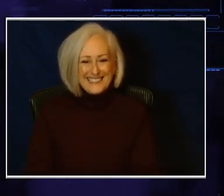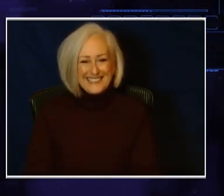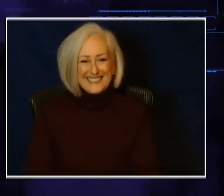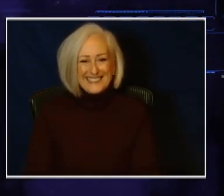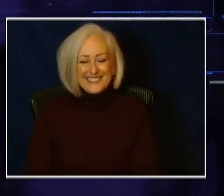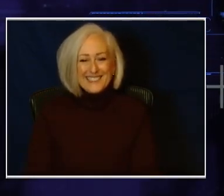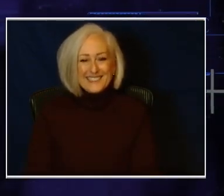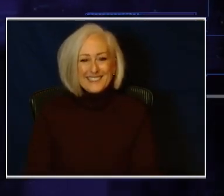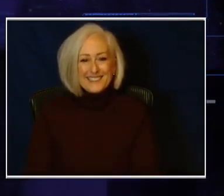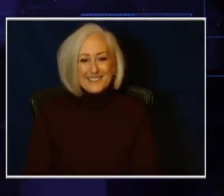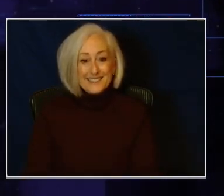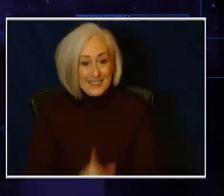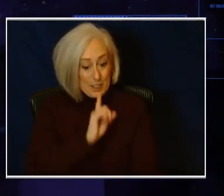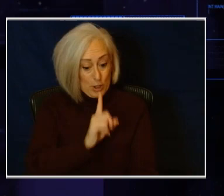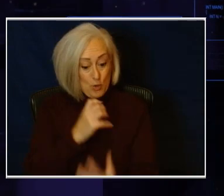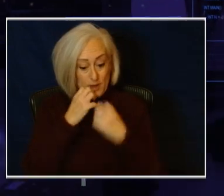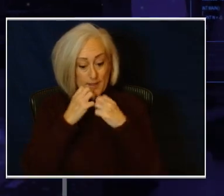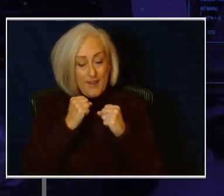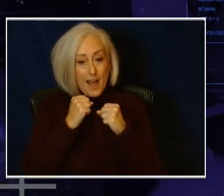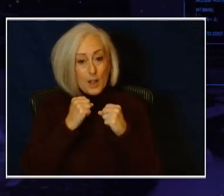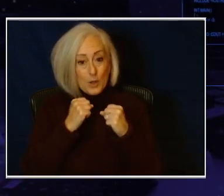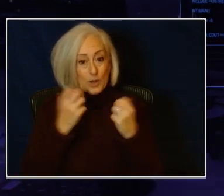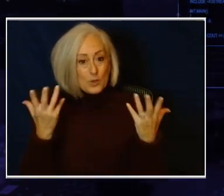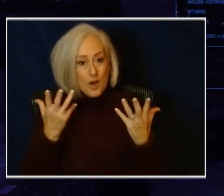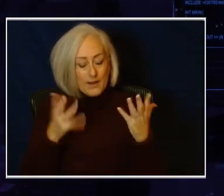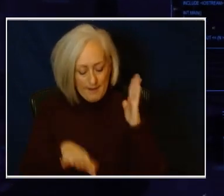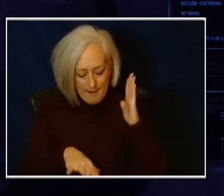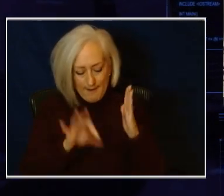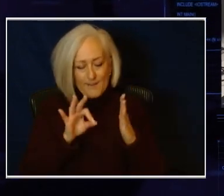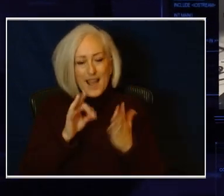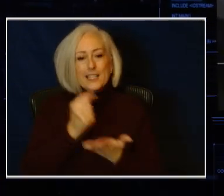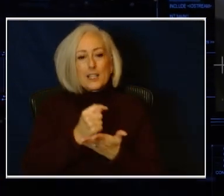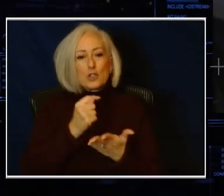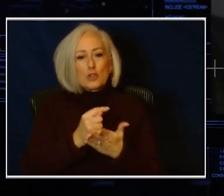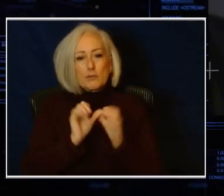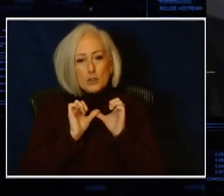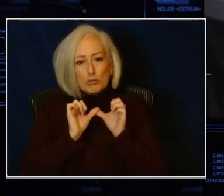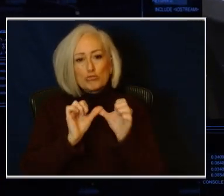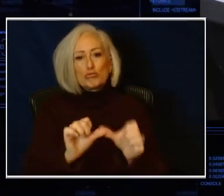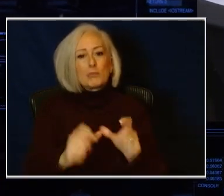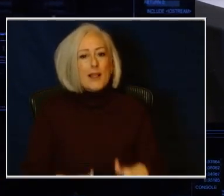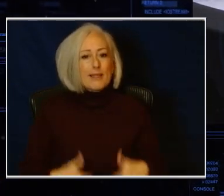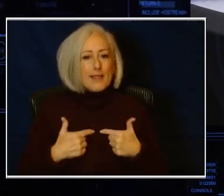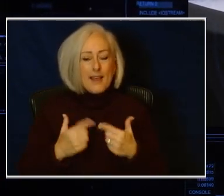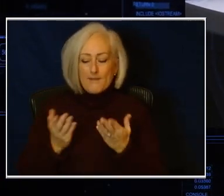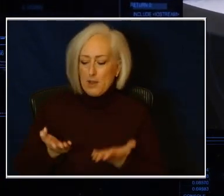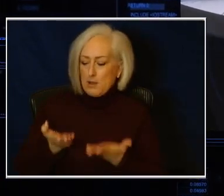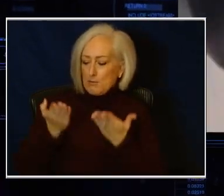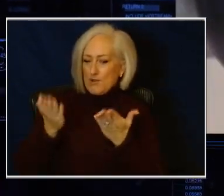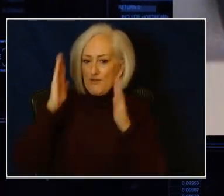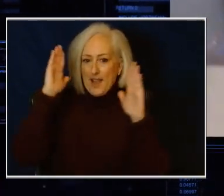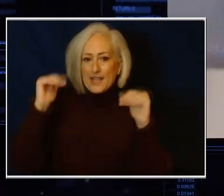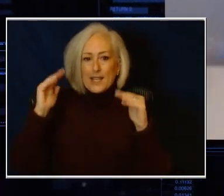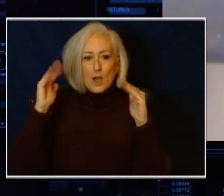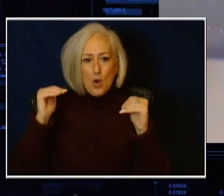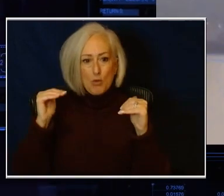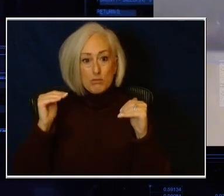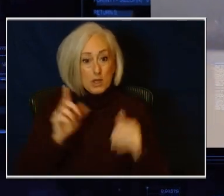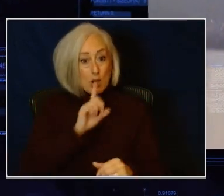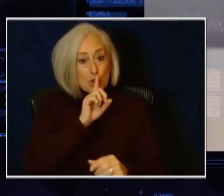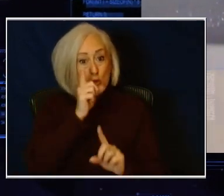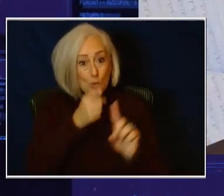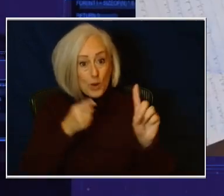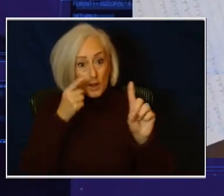The real value of this is finding the treatment that prolongs life and gives people hope. Ultimately, our real goal is to eliminate